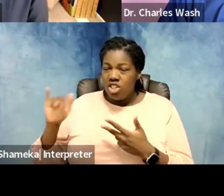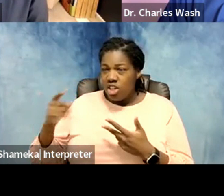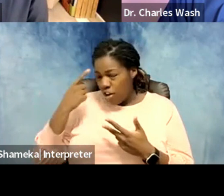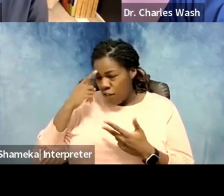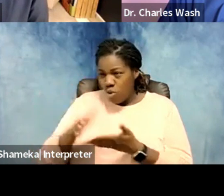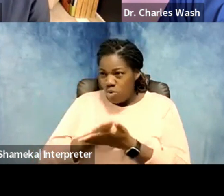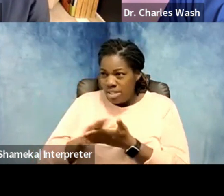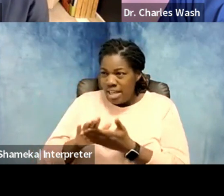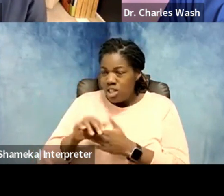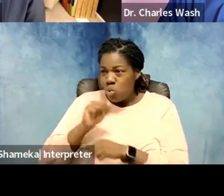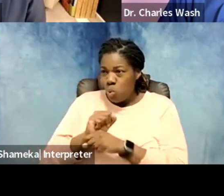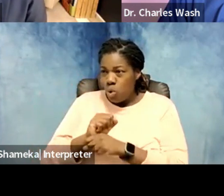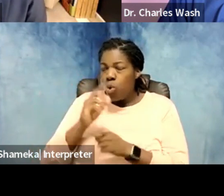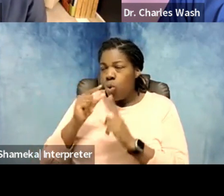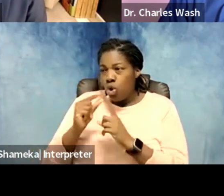kind words.